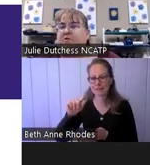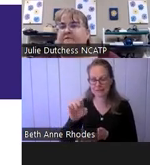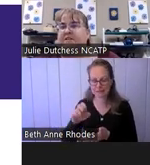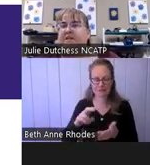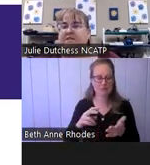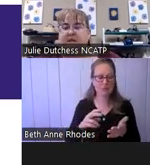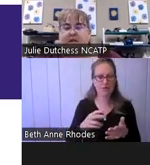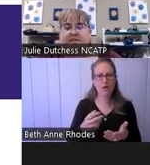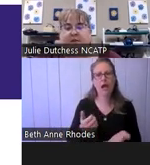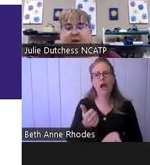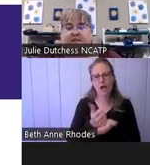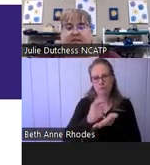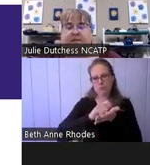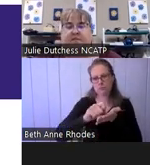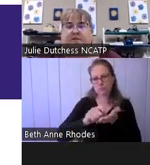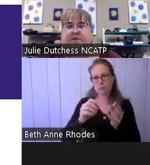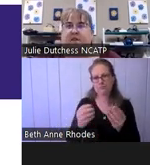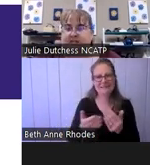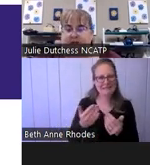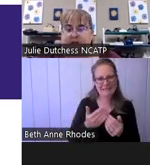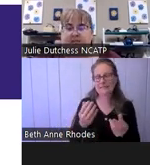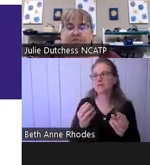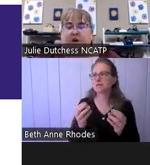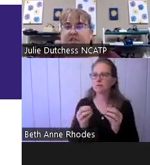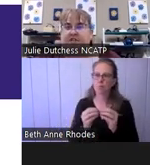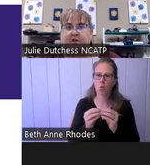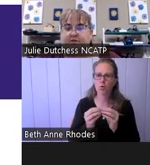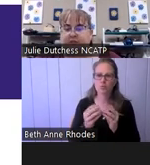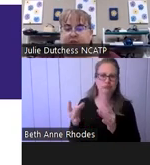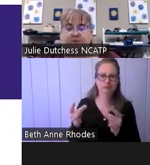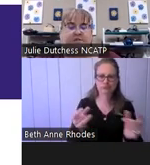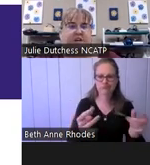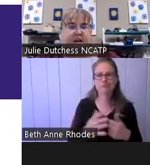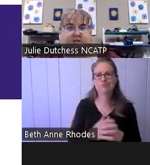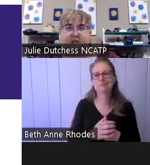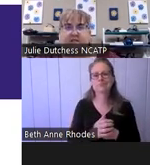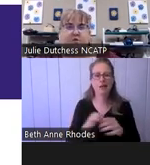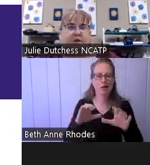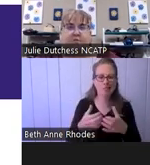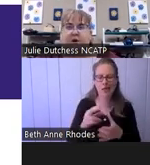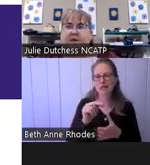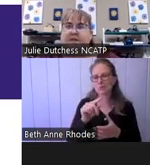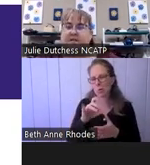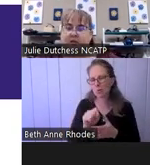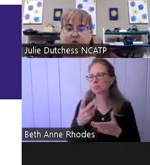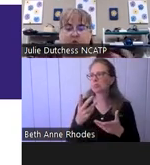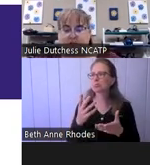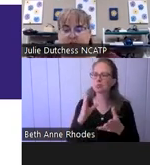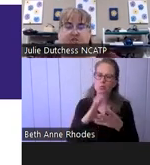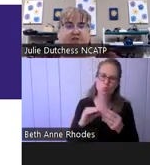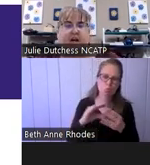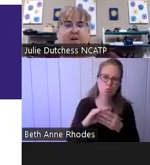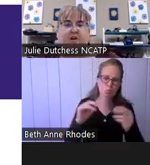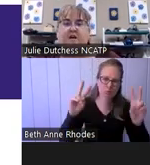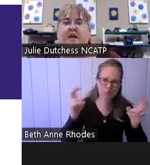and more efficient. So it has like templates for class notes, project overviews, checklists, story premise,